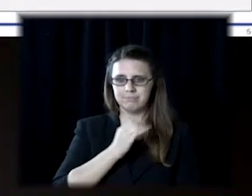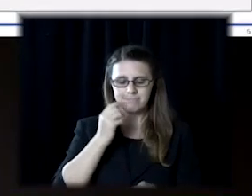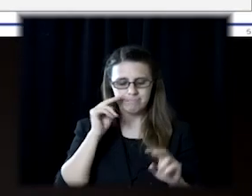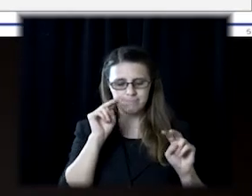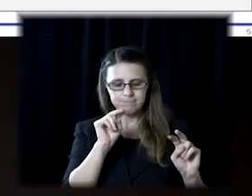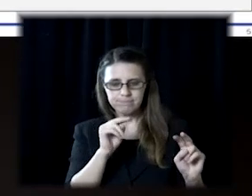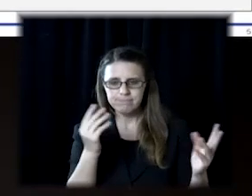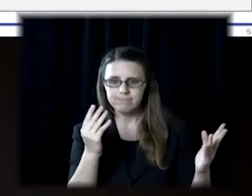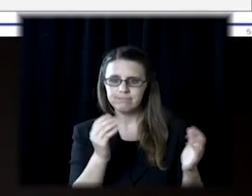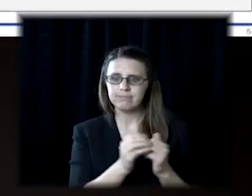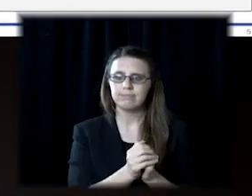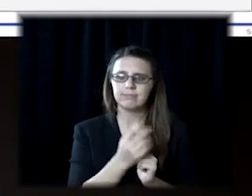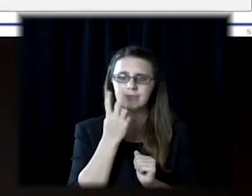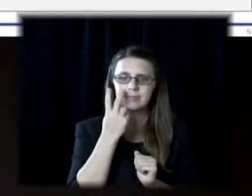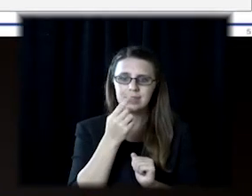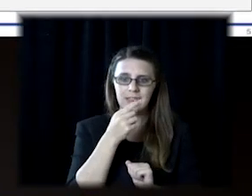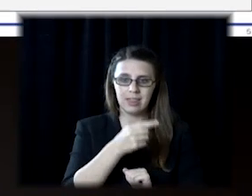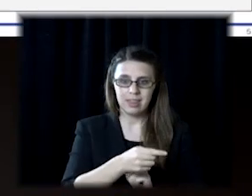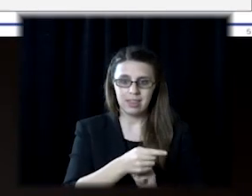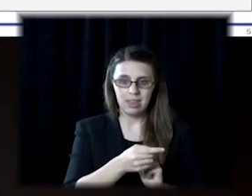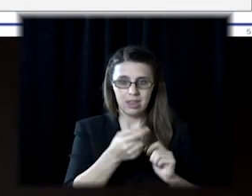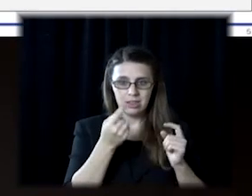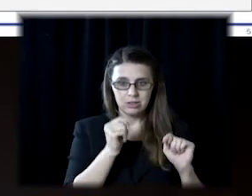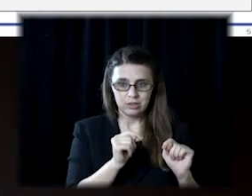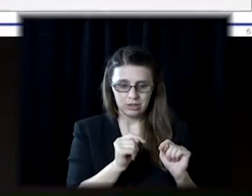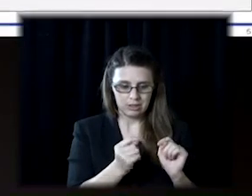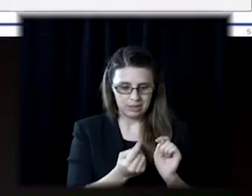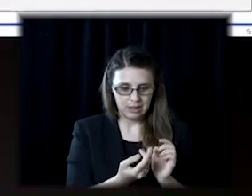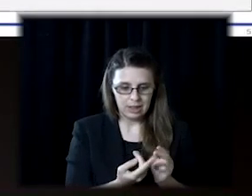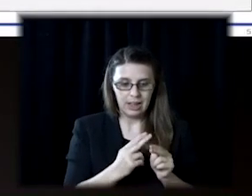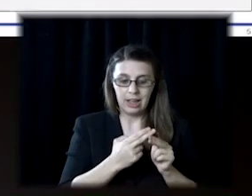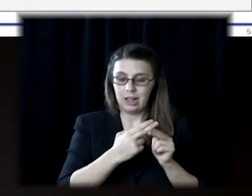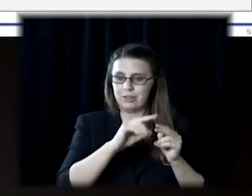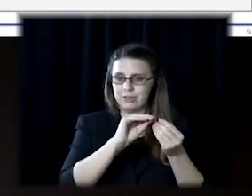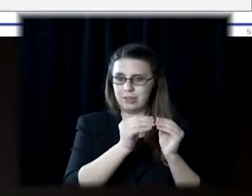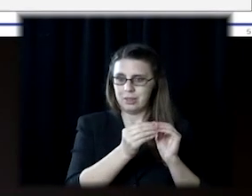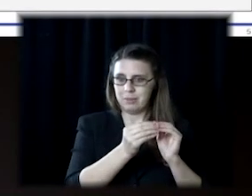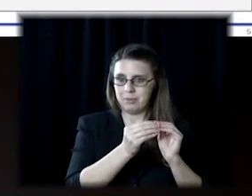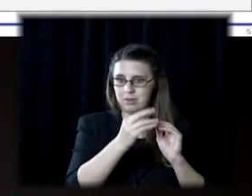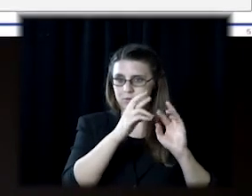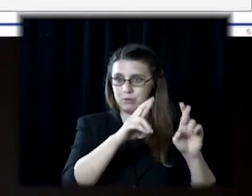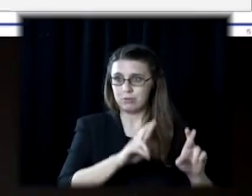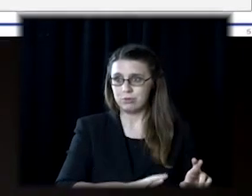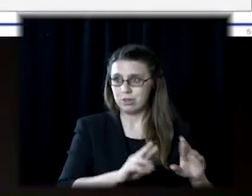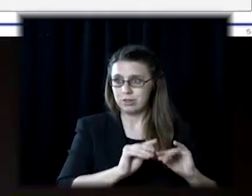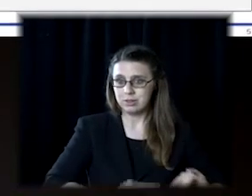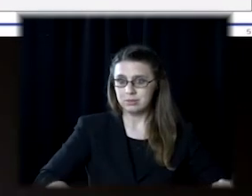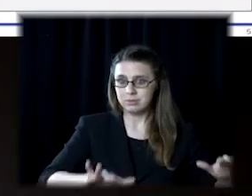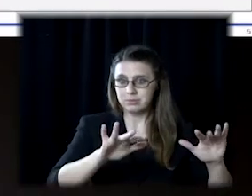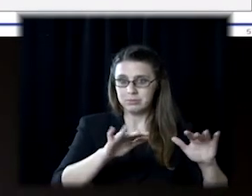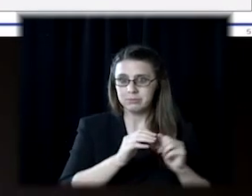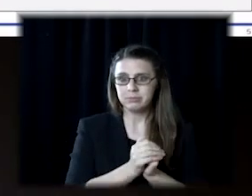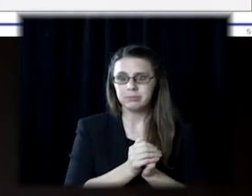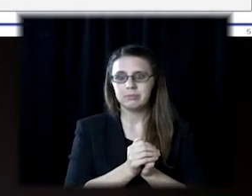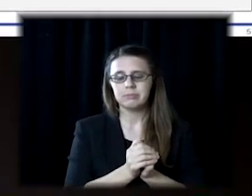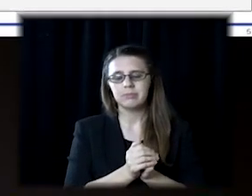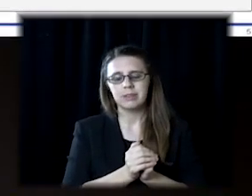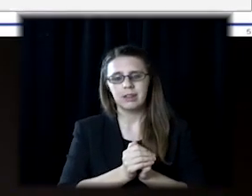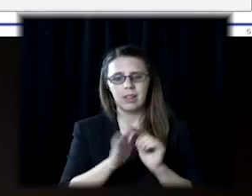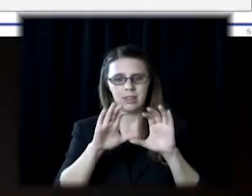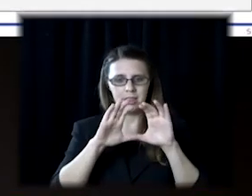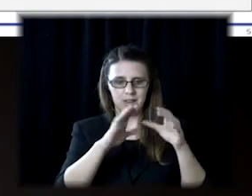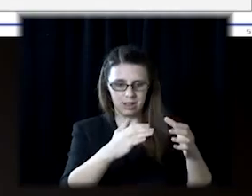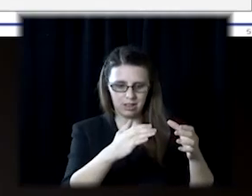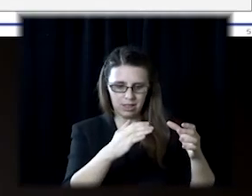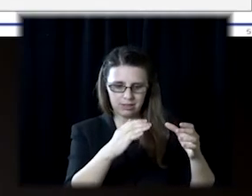at a minimum taking steps to increase the number of registered properties, correct properties classification as needed, increase